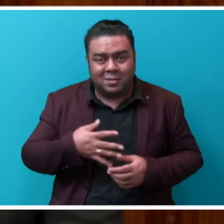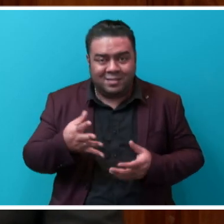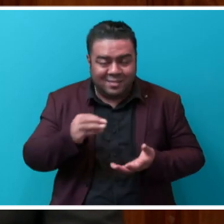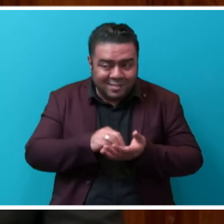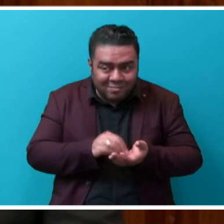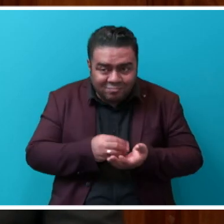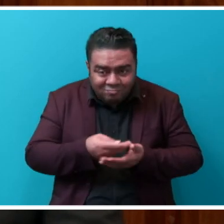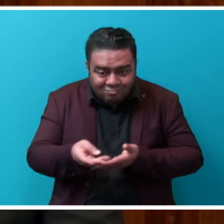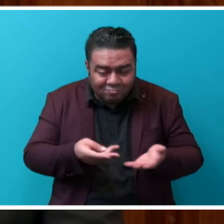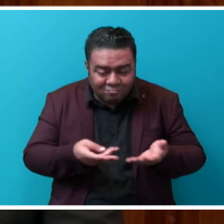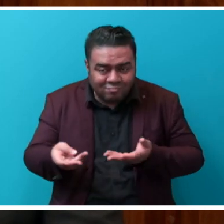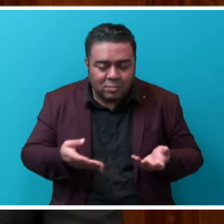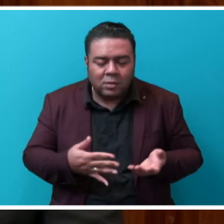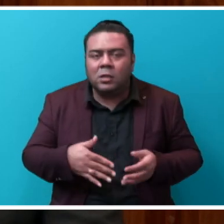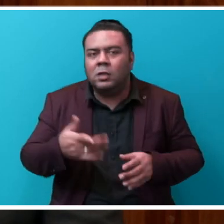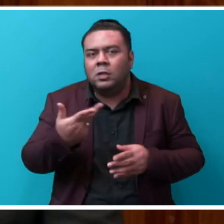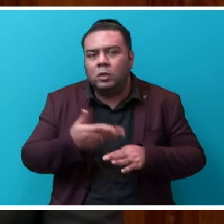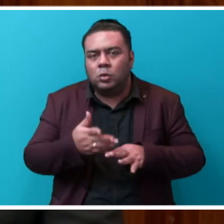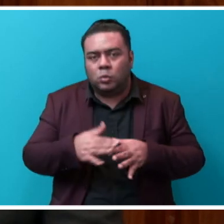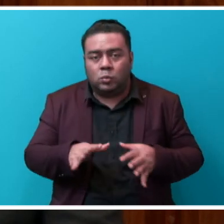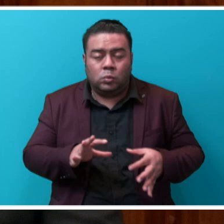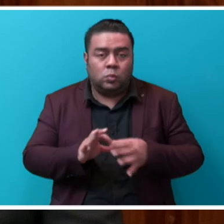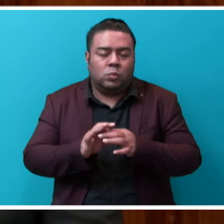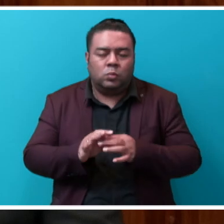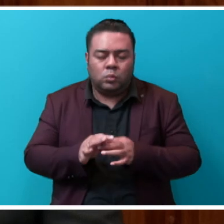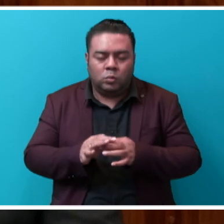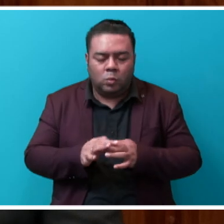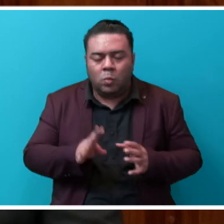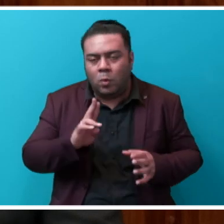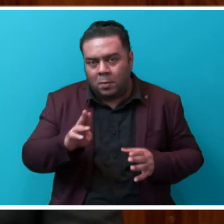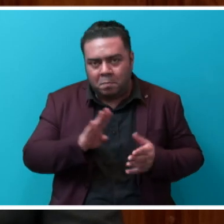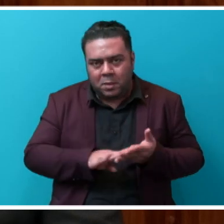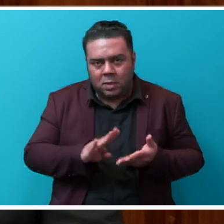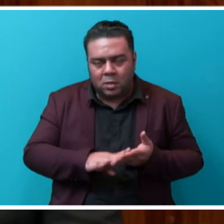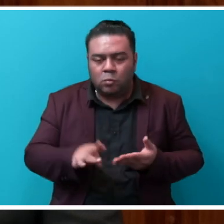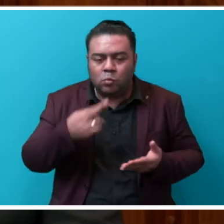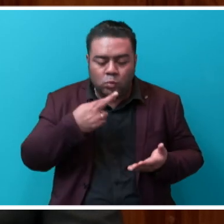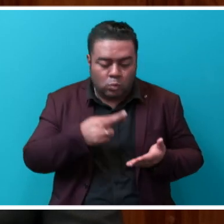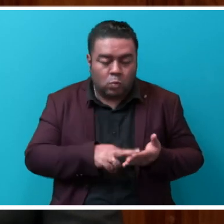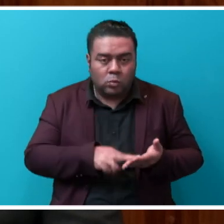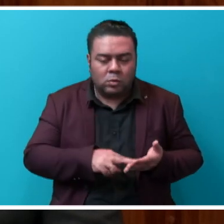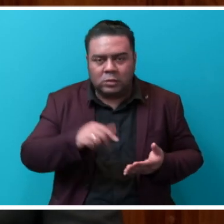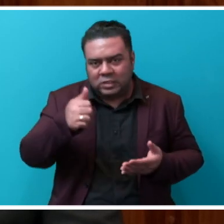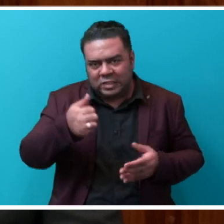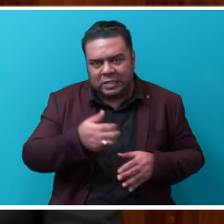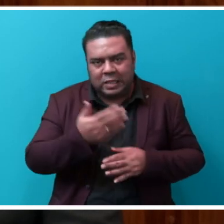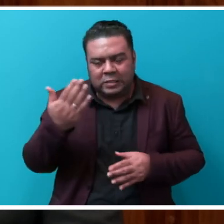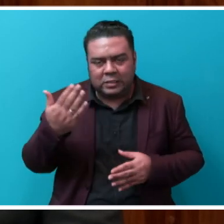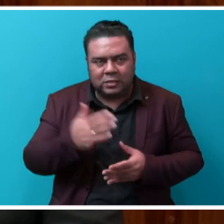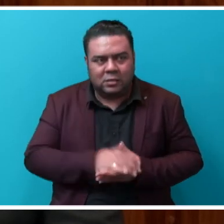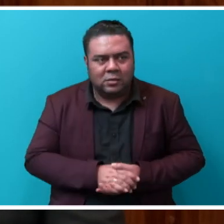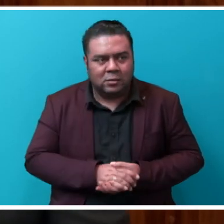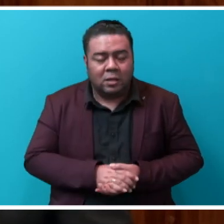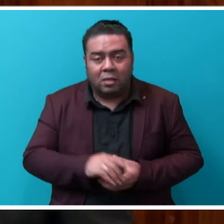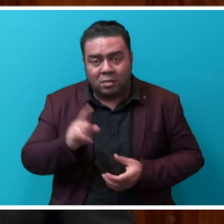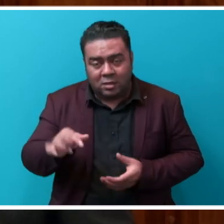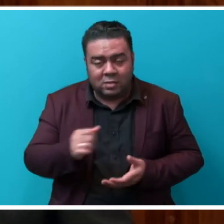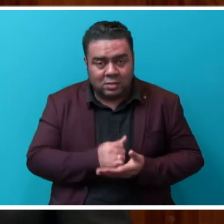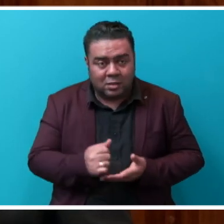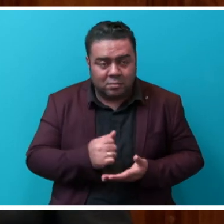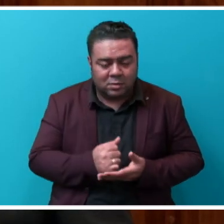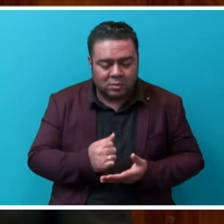and new diaspora investments exceeding 1 million were recorded over those 6 days. These numbers do not